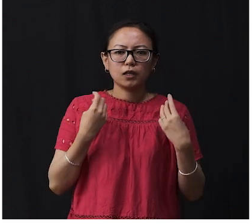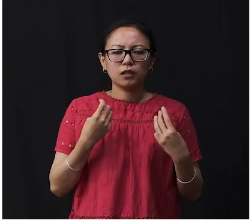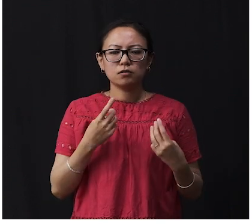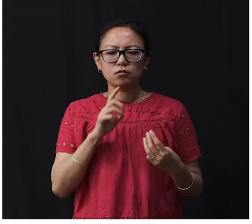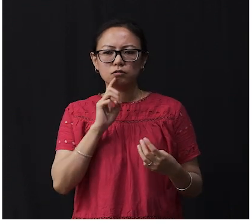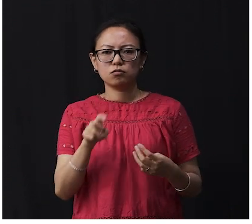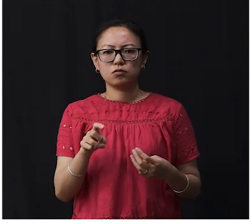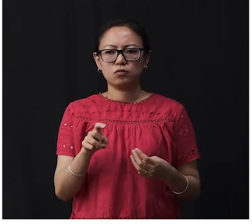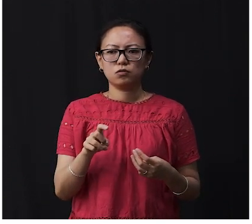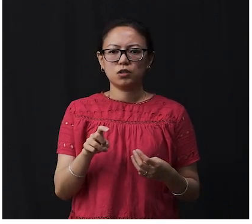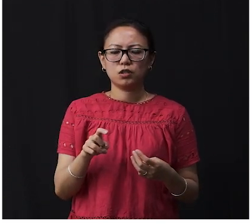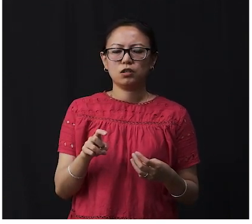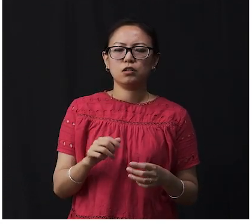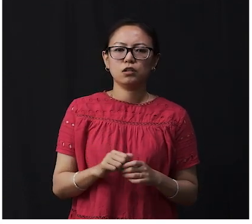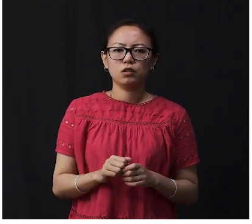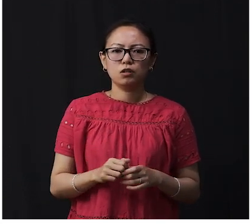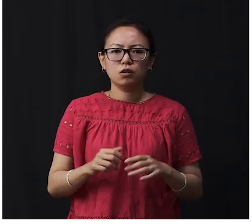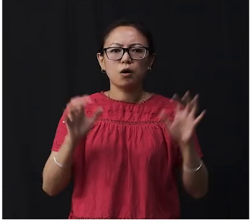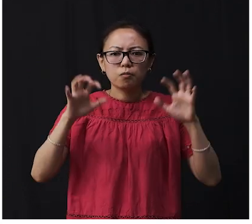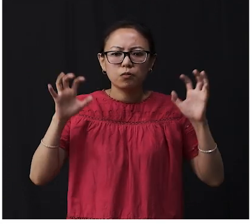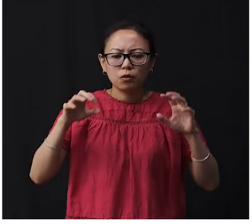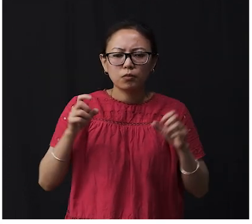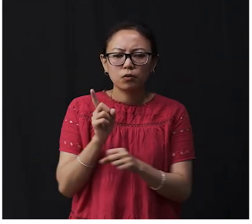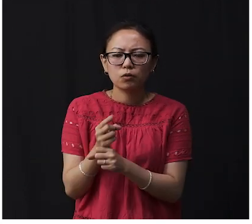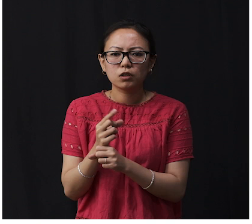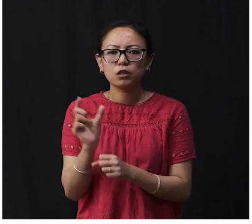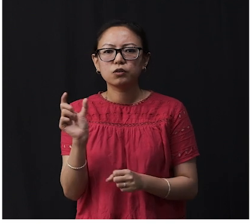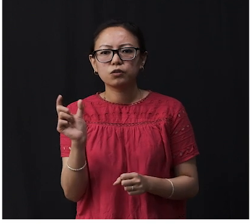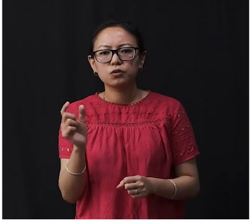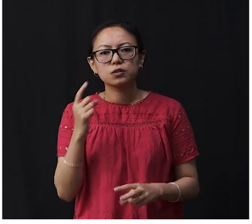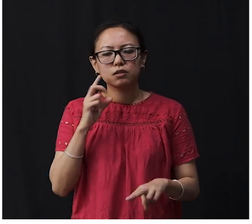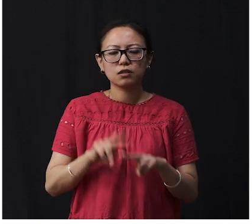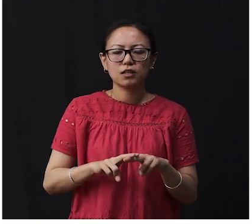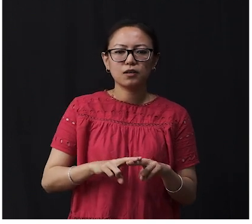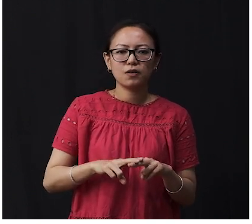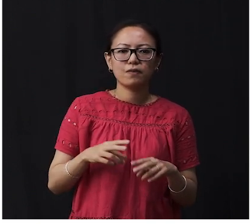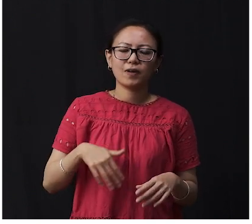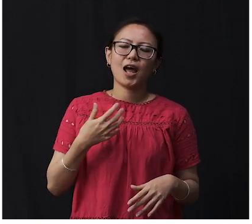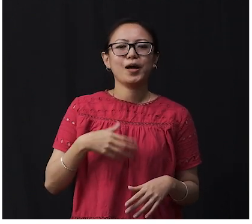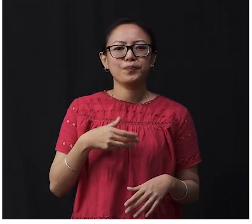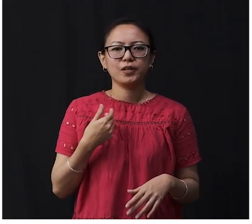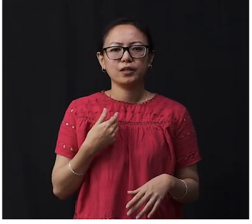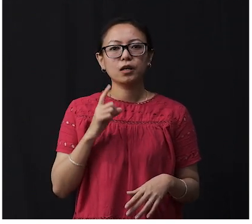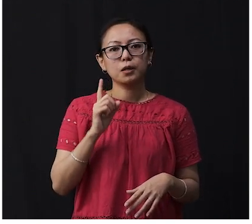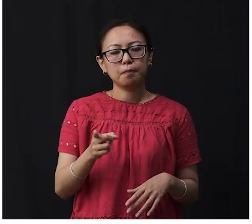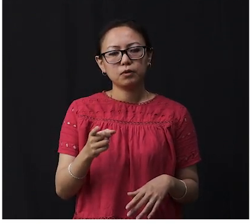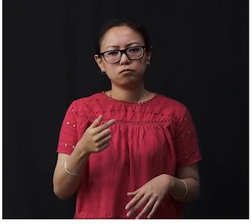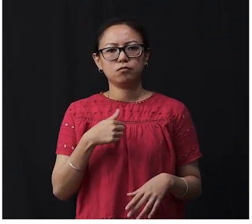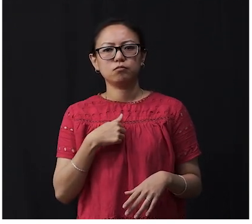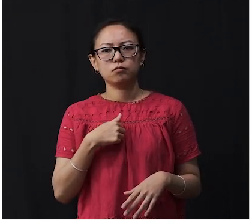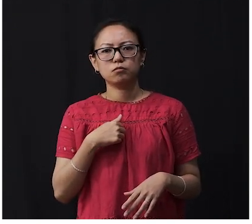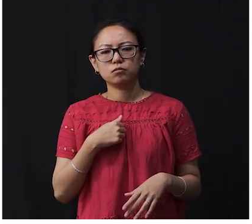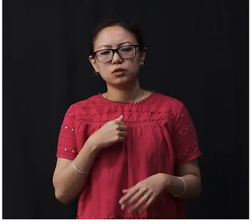it is happy, but I will not use my tail when I am happy. The cat said, I will use my tail when I am